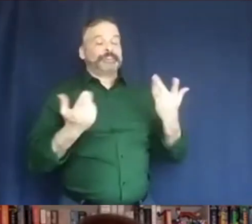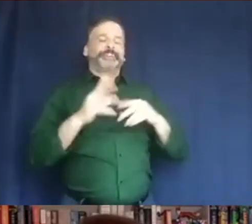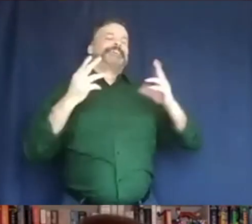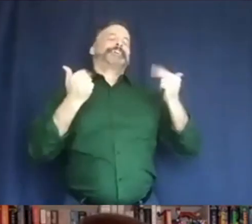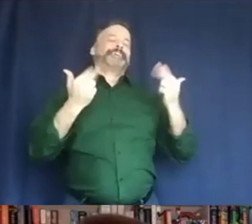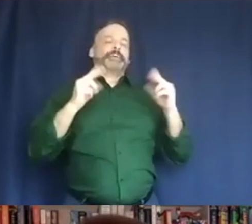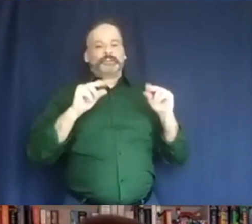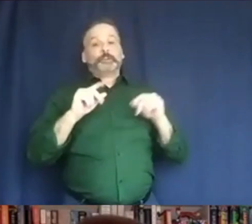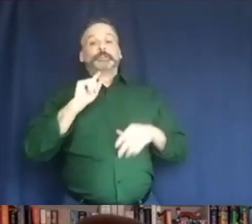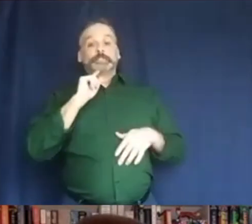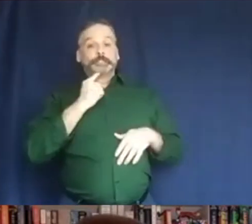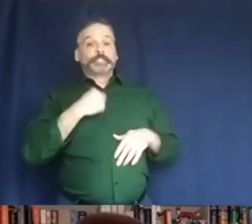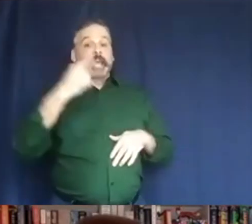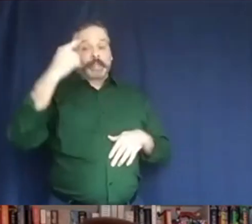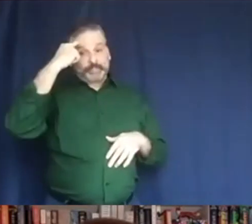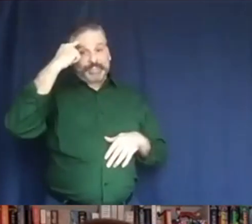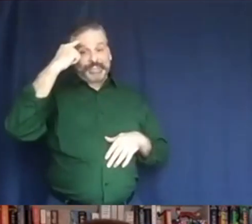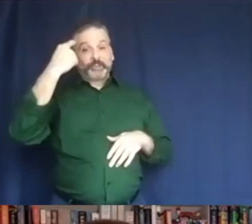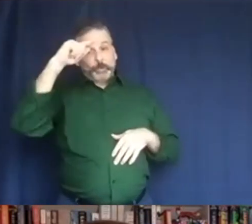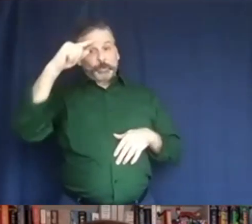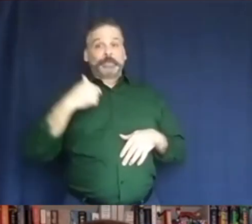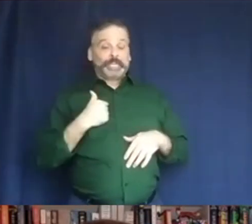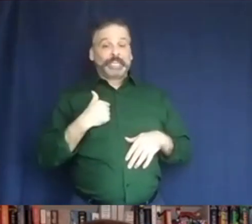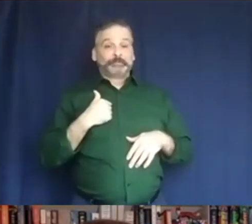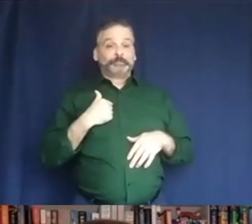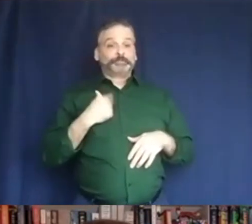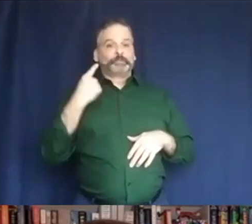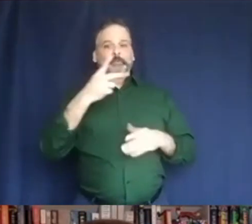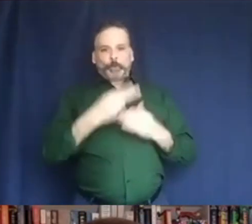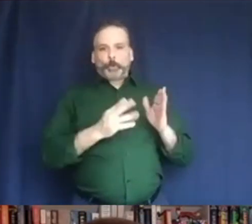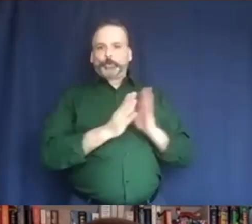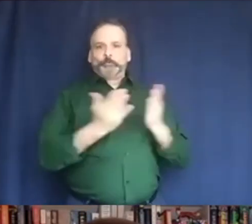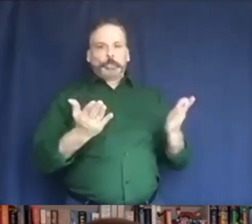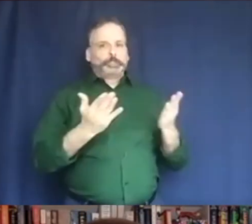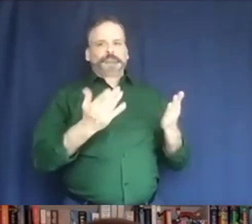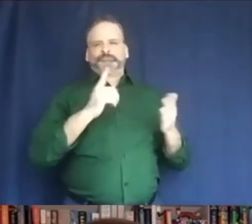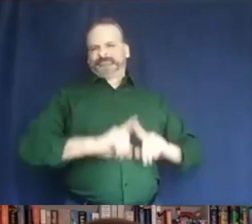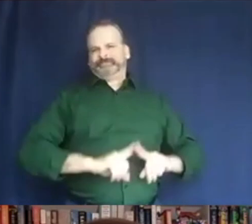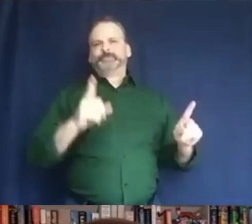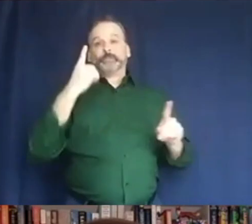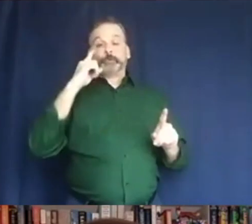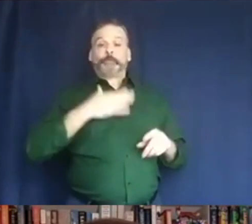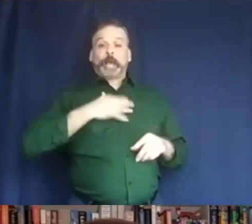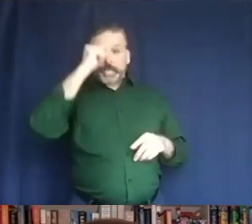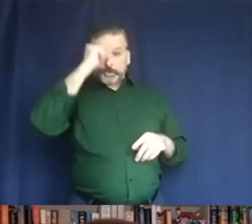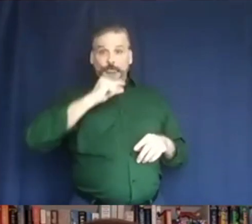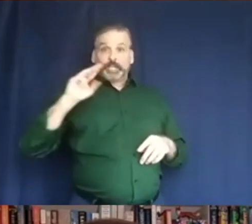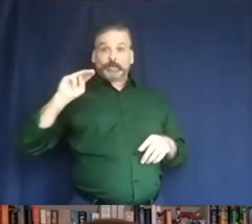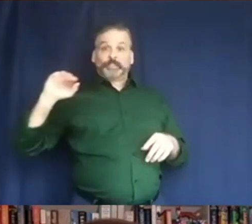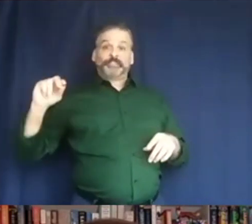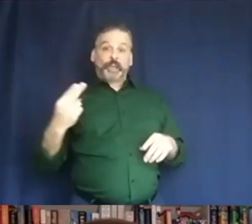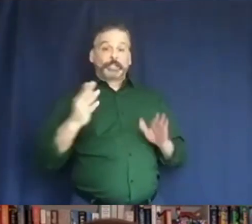but seriously, I think the thing is, for me, for both books, it's been quite different. So for my Greek mythology book, I went back